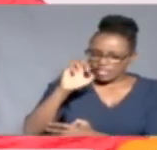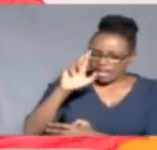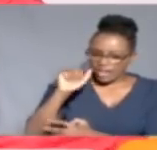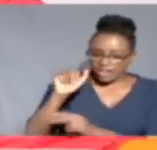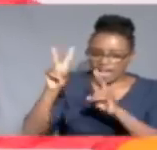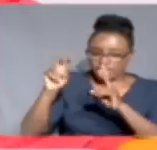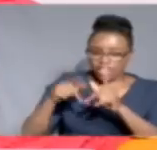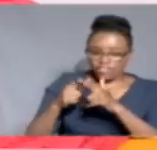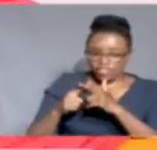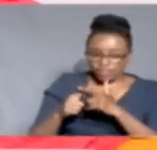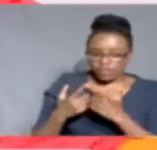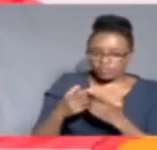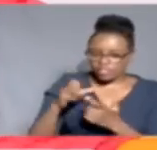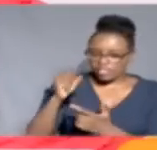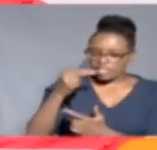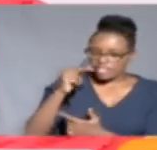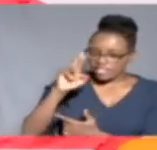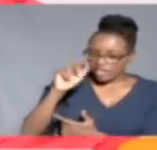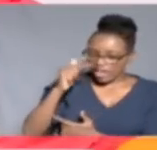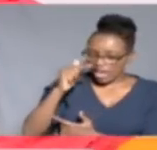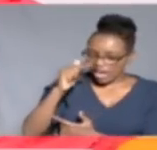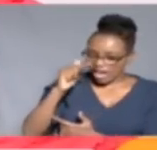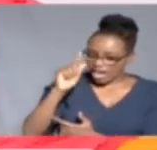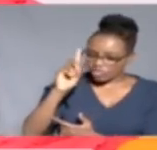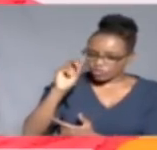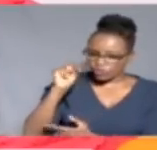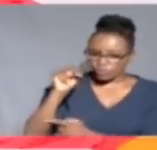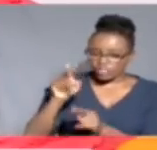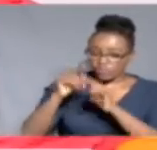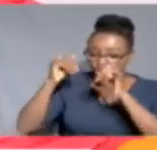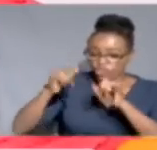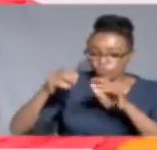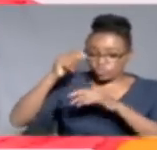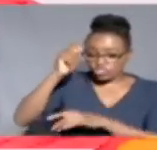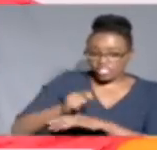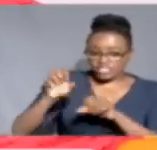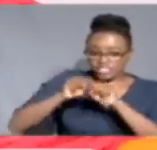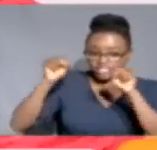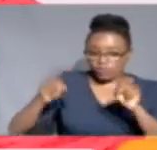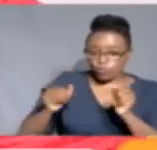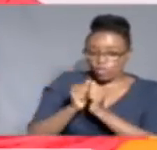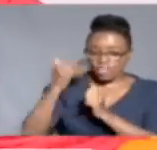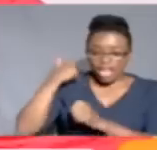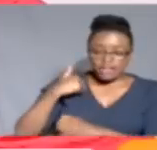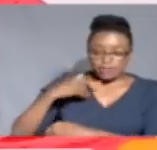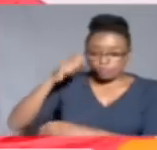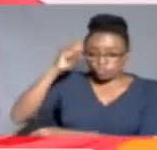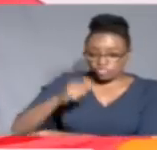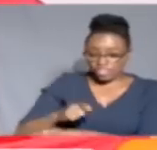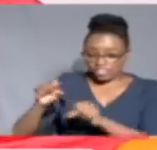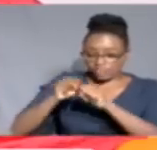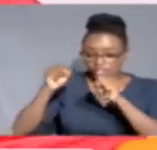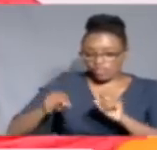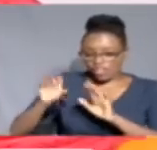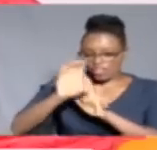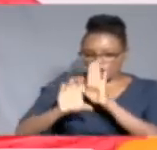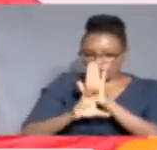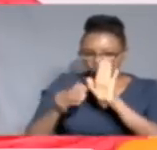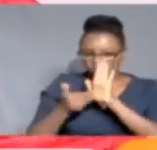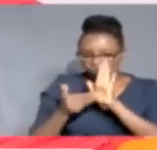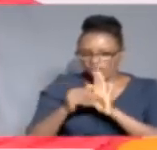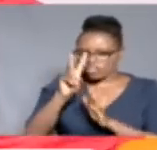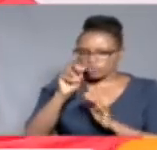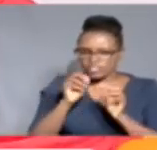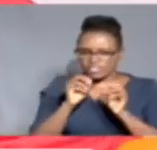issue, and then Sherrod Rao came on board, because we needed to have a new justice system. In the criminal justice system, in the constitution, when we got the